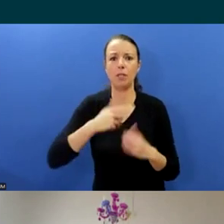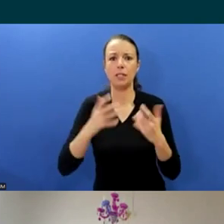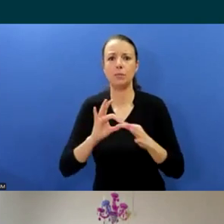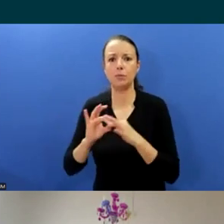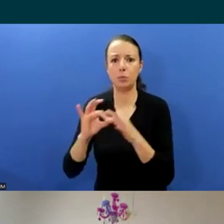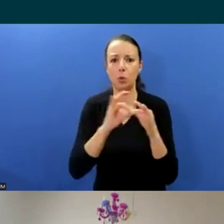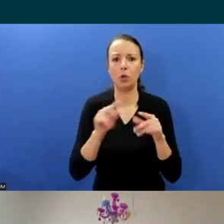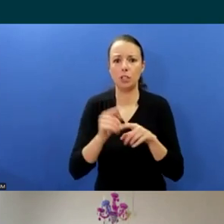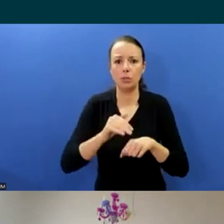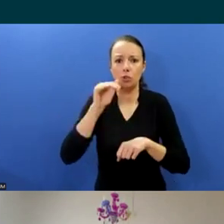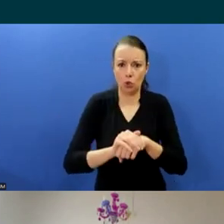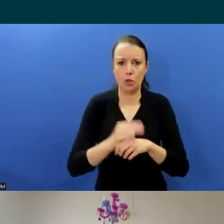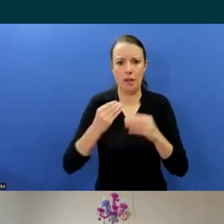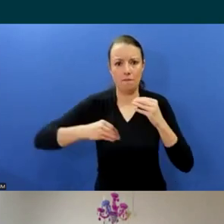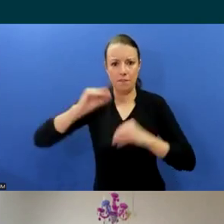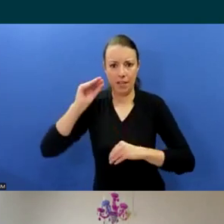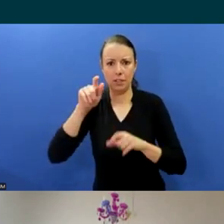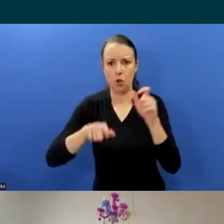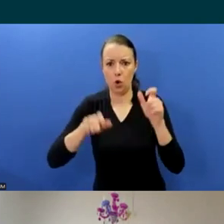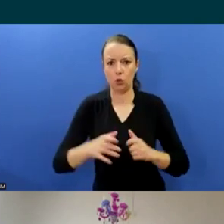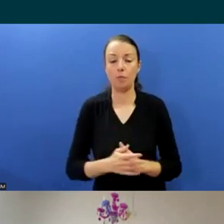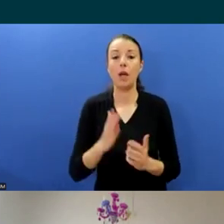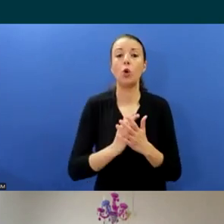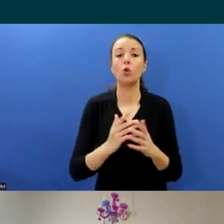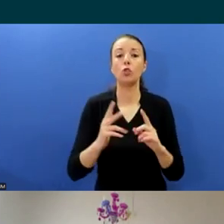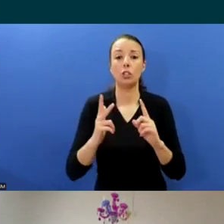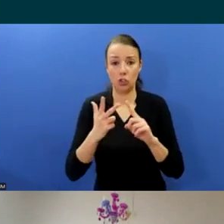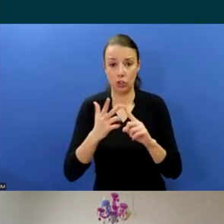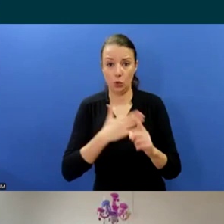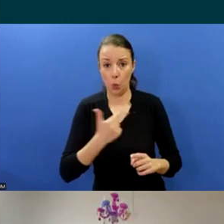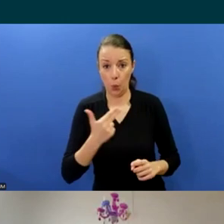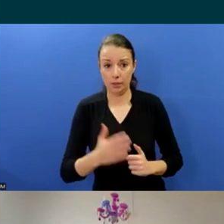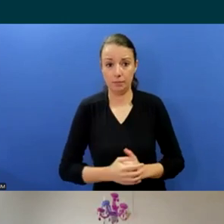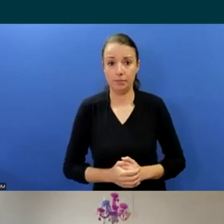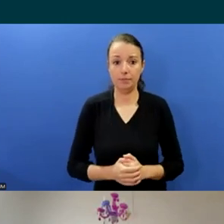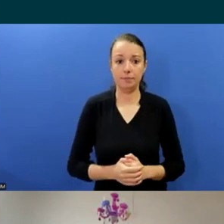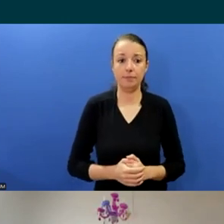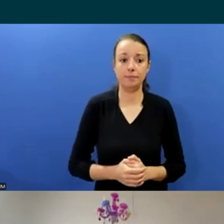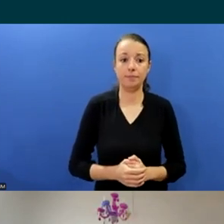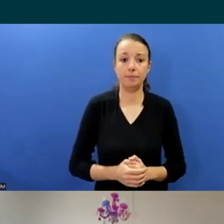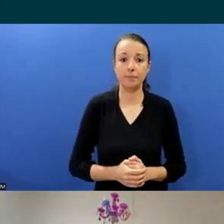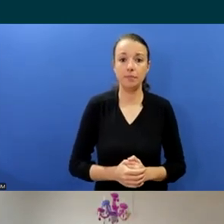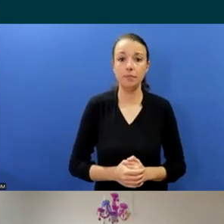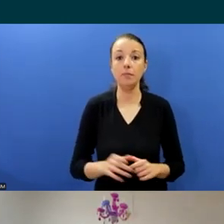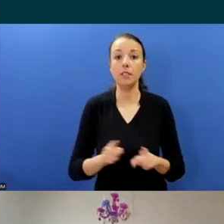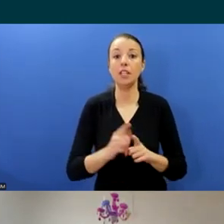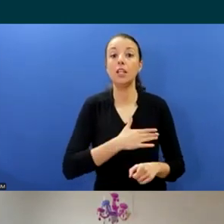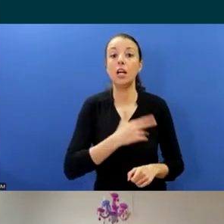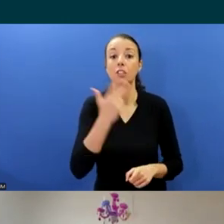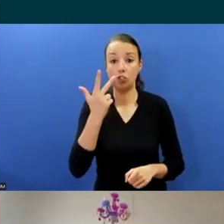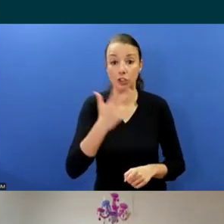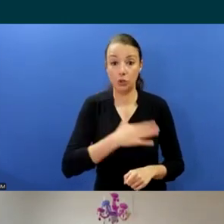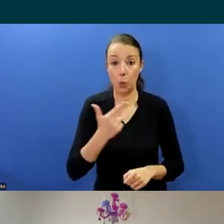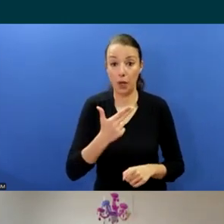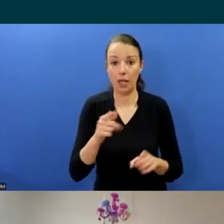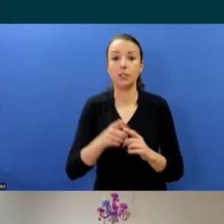weekend. And then the third weekend, we have the writing of the final report. Also here